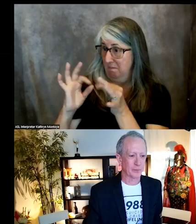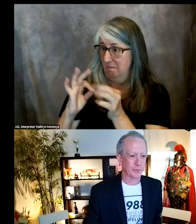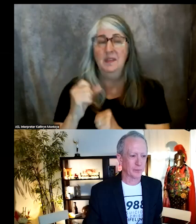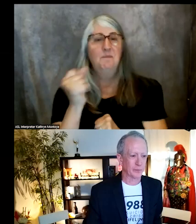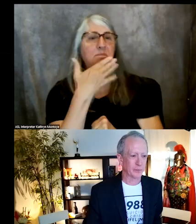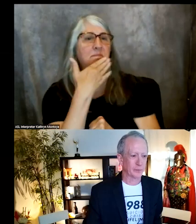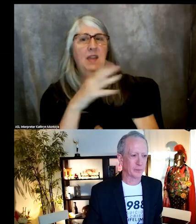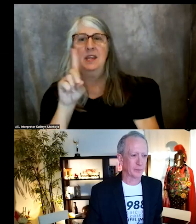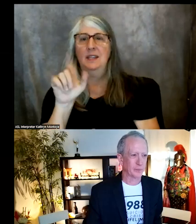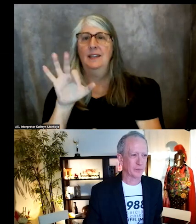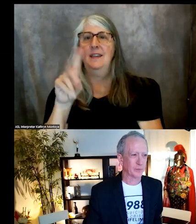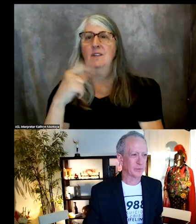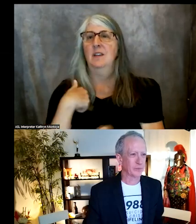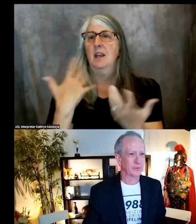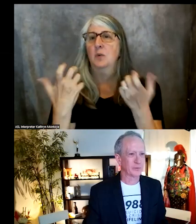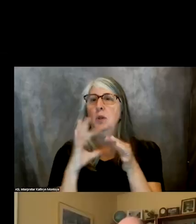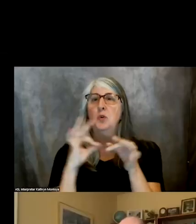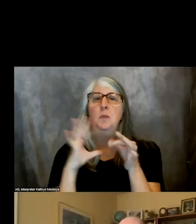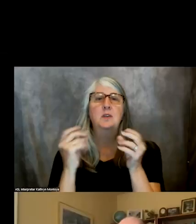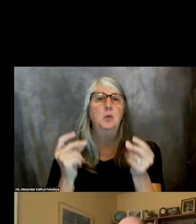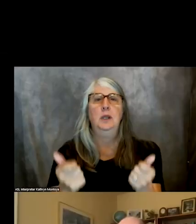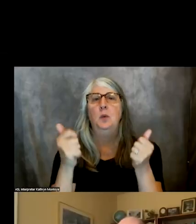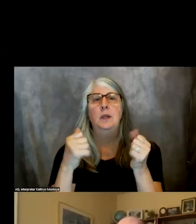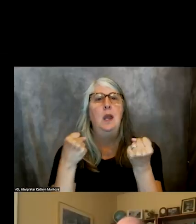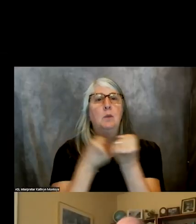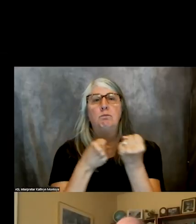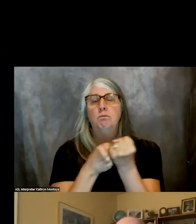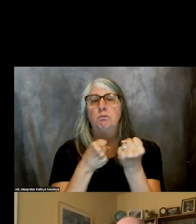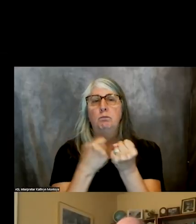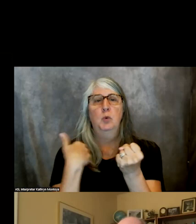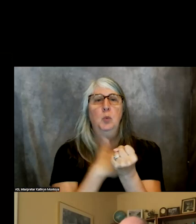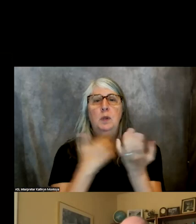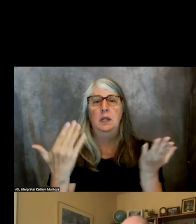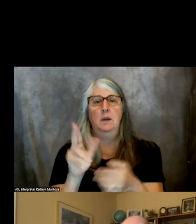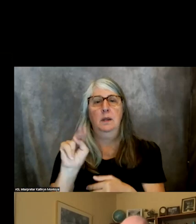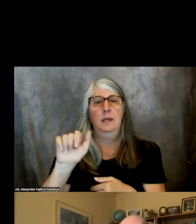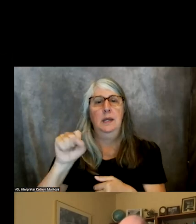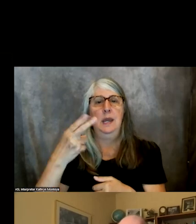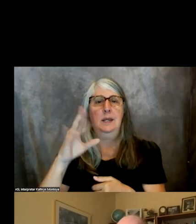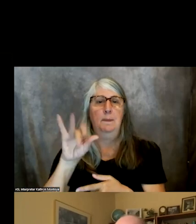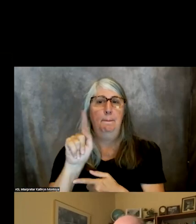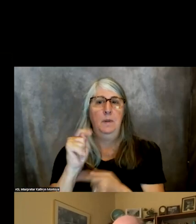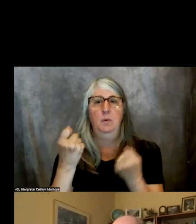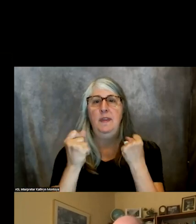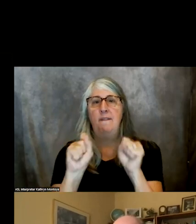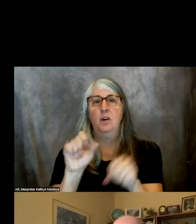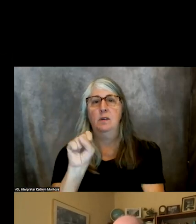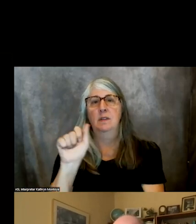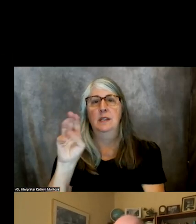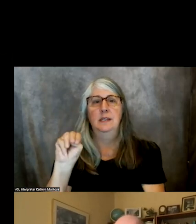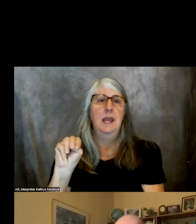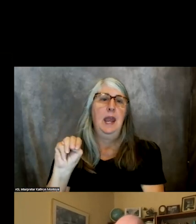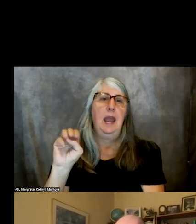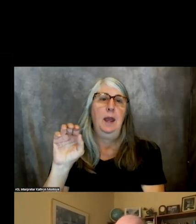I just want to say very quickly how supportive we at NASHPD are of the effort of SAMHSA under the